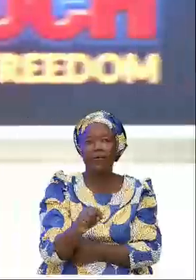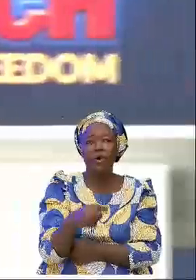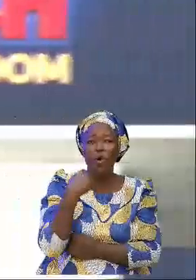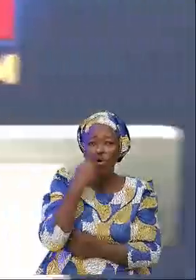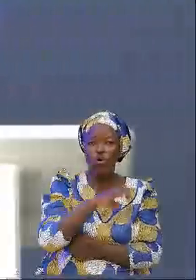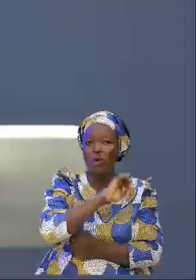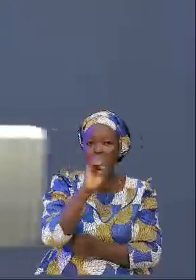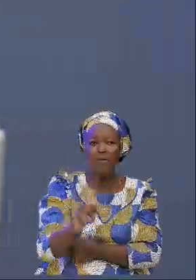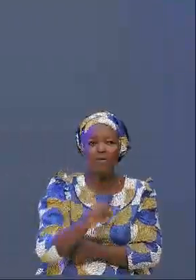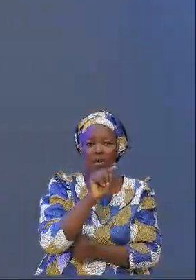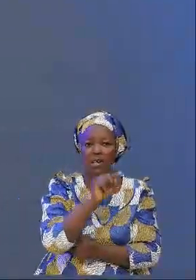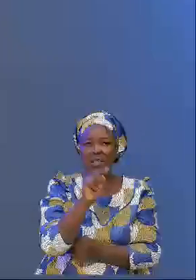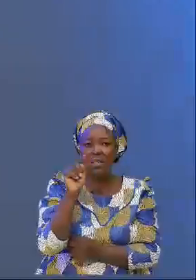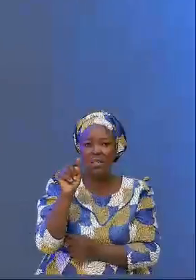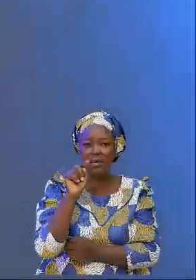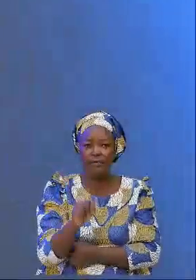Whosoever therefore,